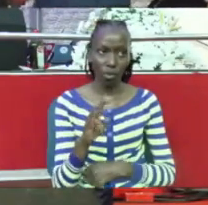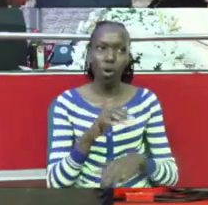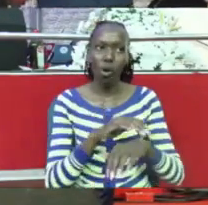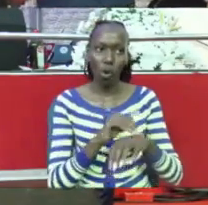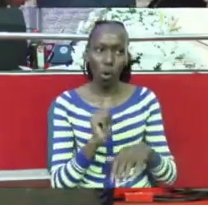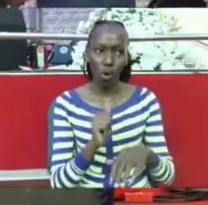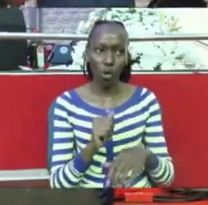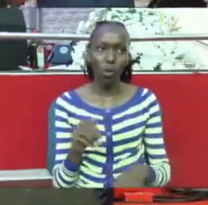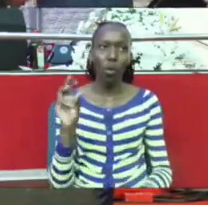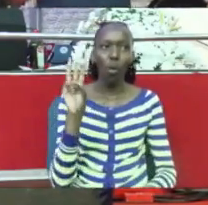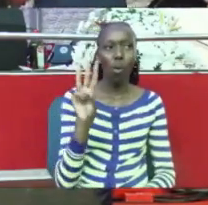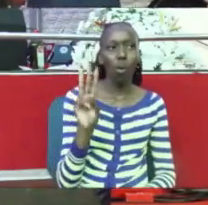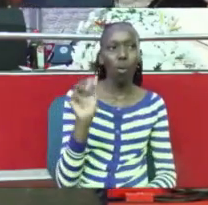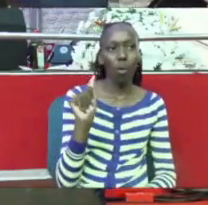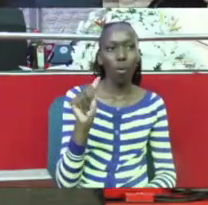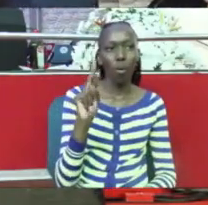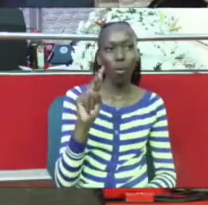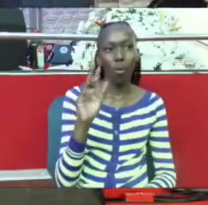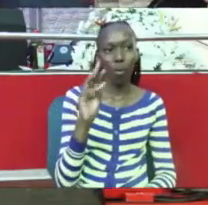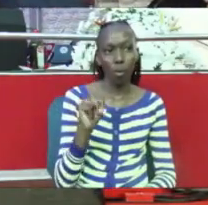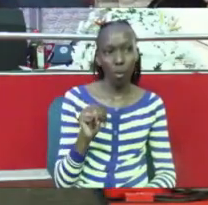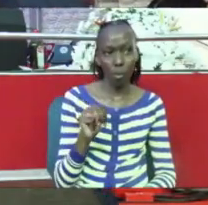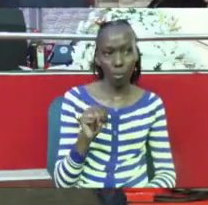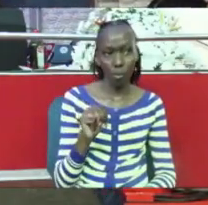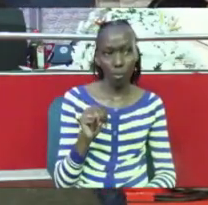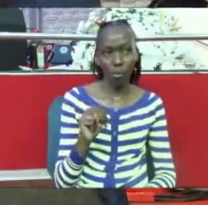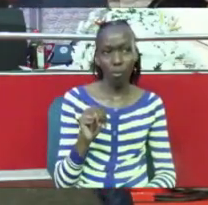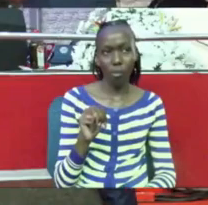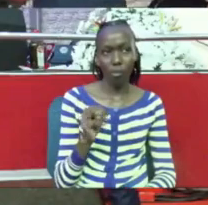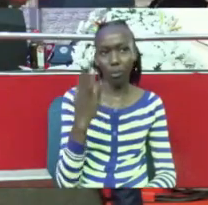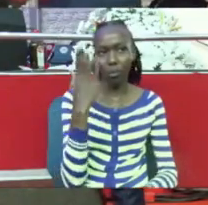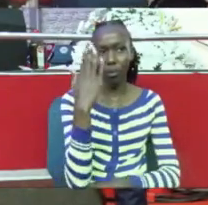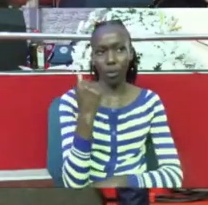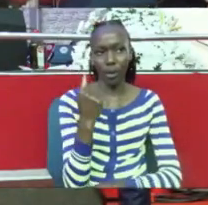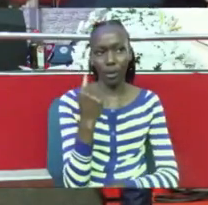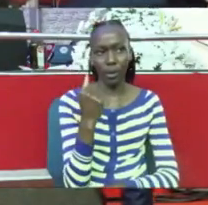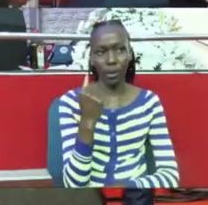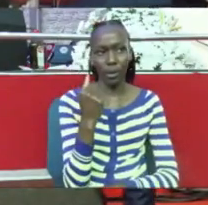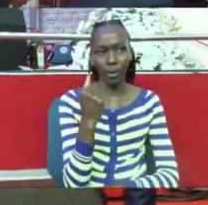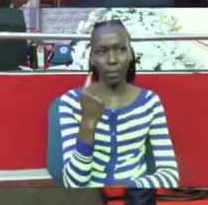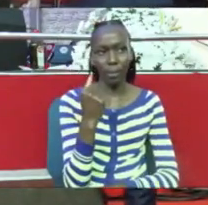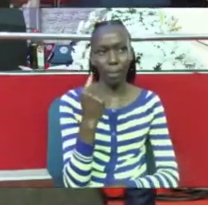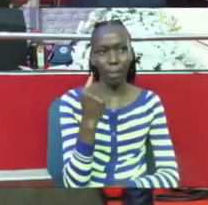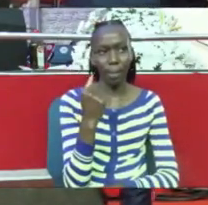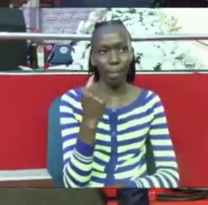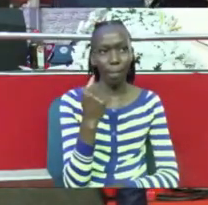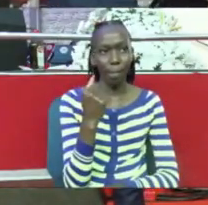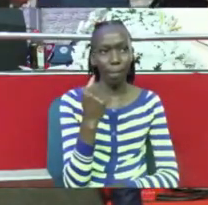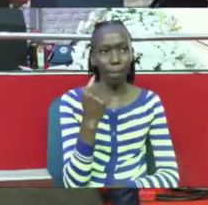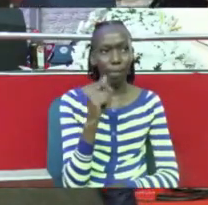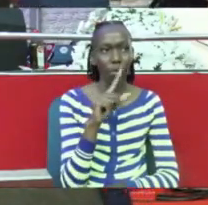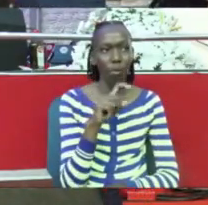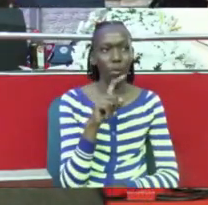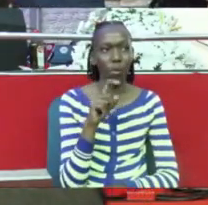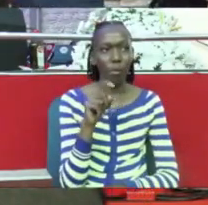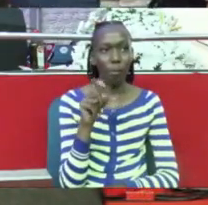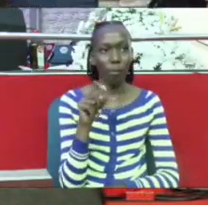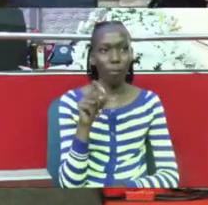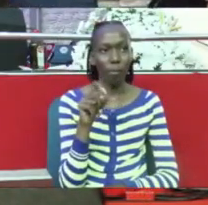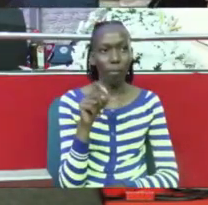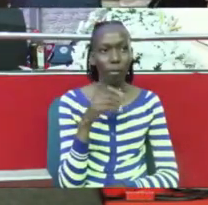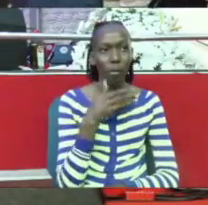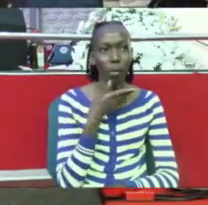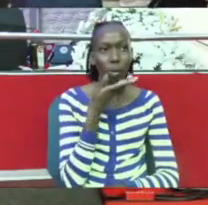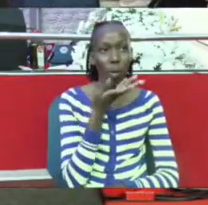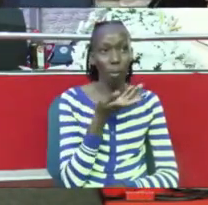And I discovered that Jacob was truly a worm. You may say, or